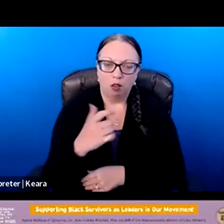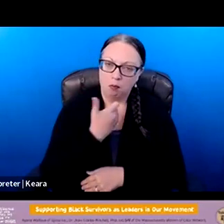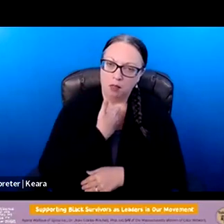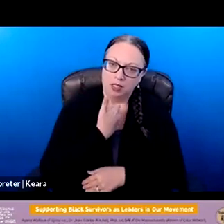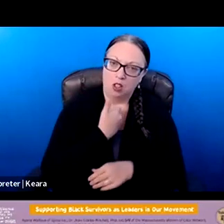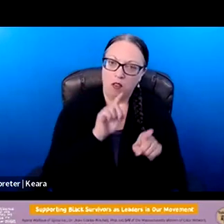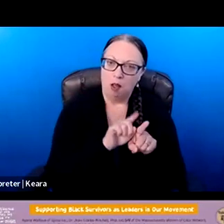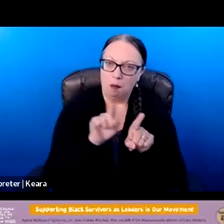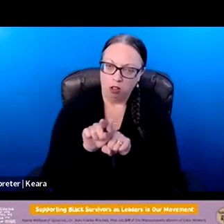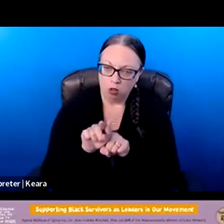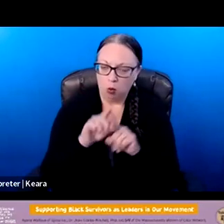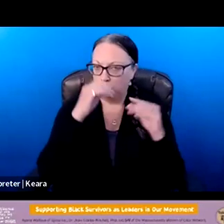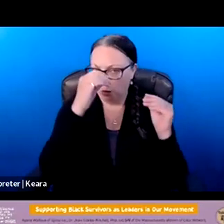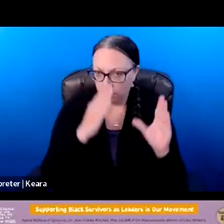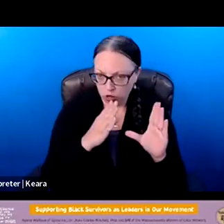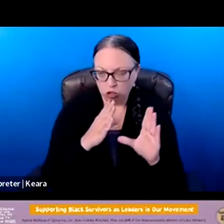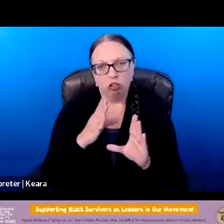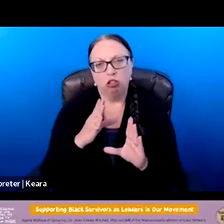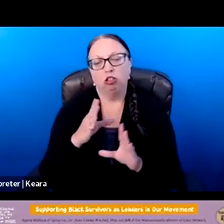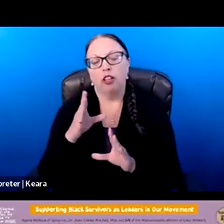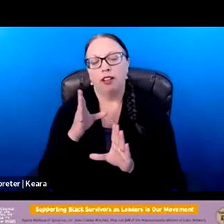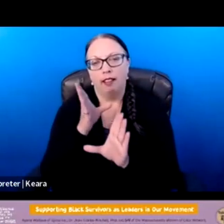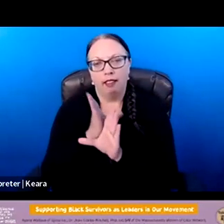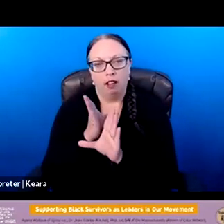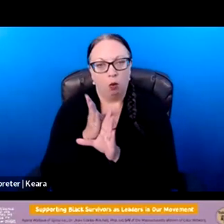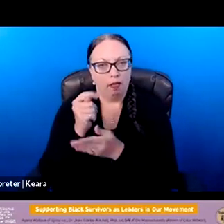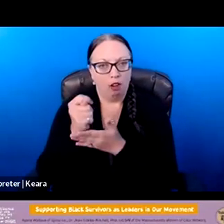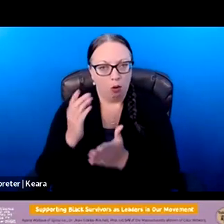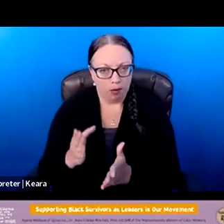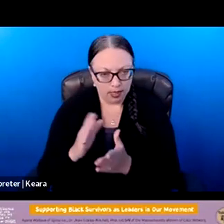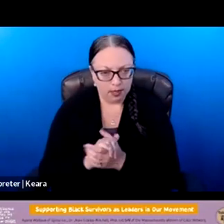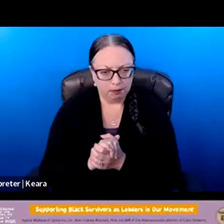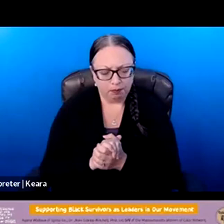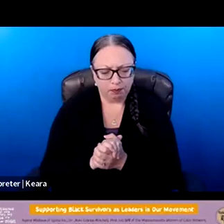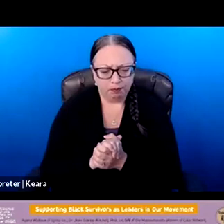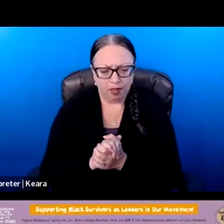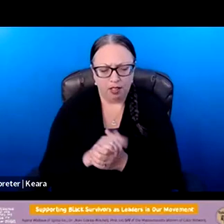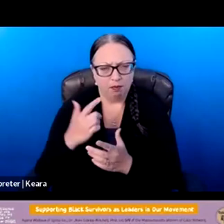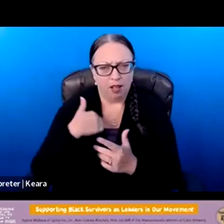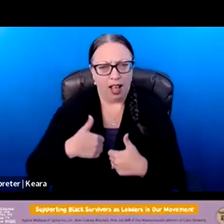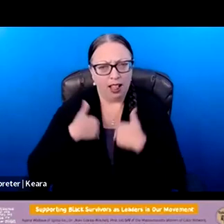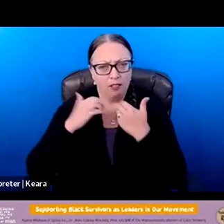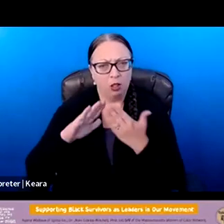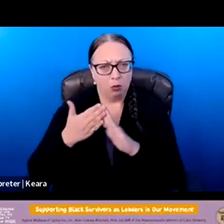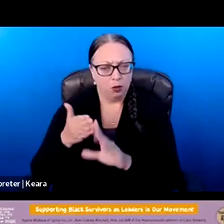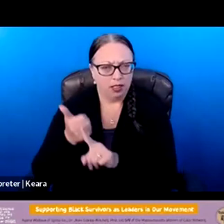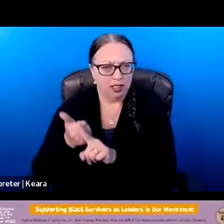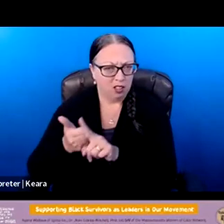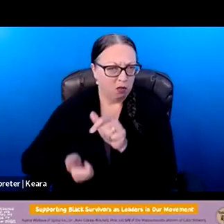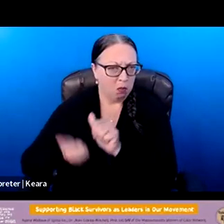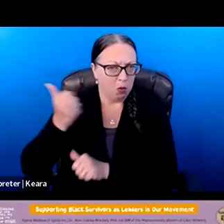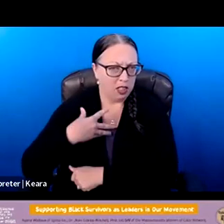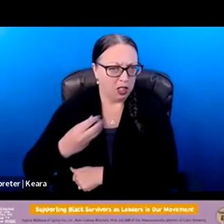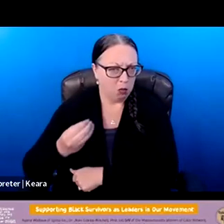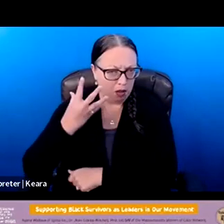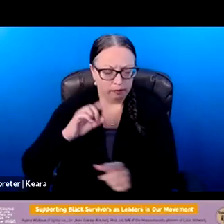I'm a psychotherapist. And I remember going to pick up in a space, I live in a community that's predominantly white. And I pick up this client,